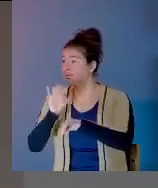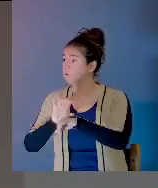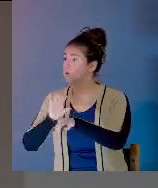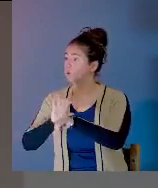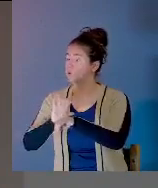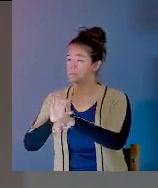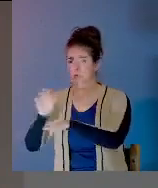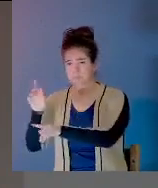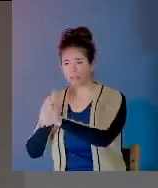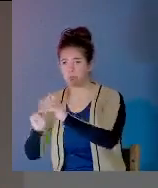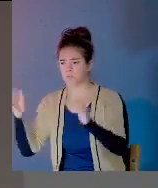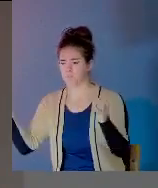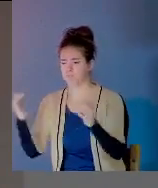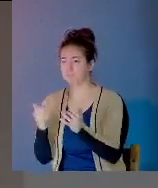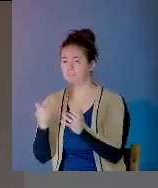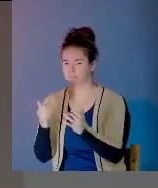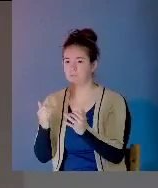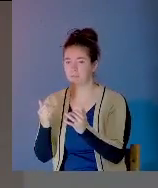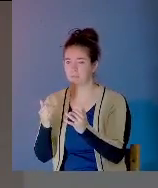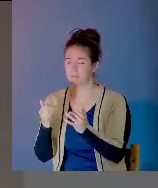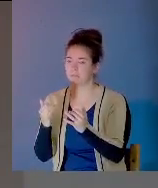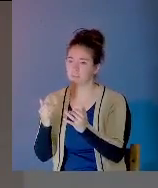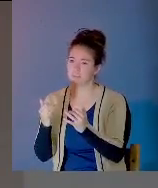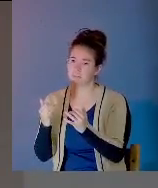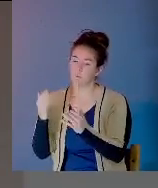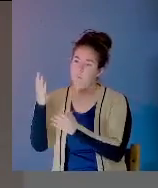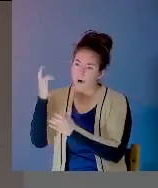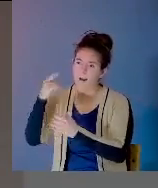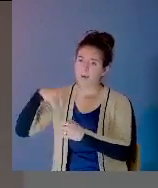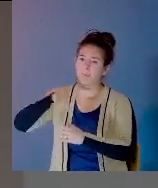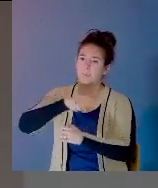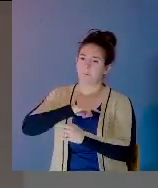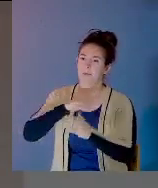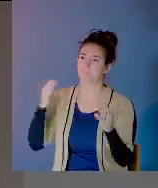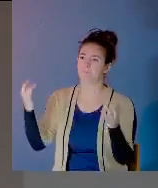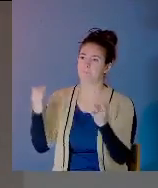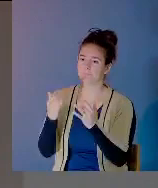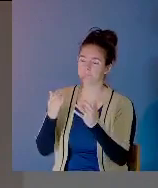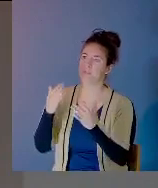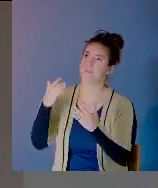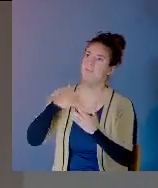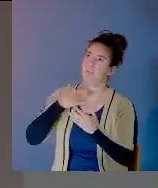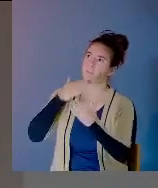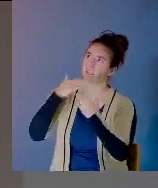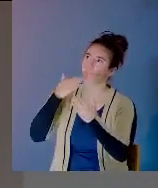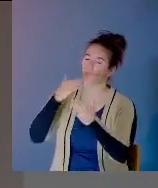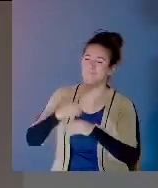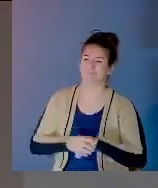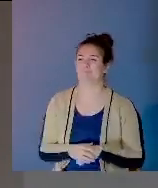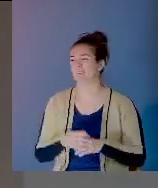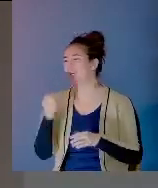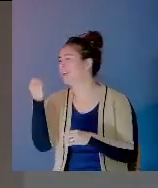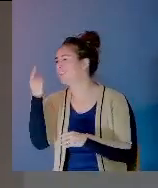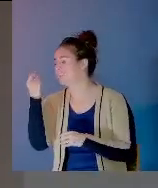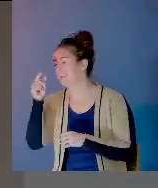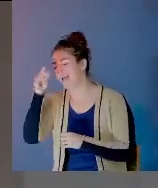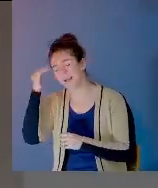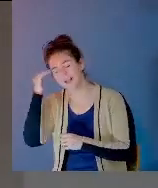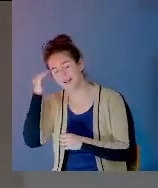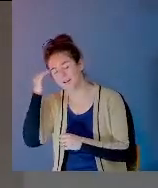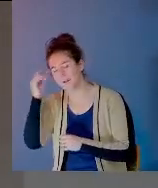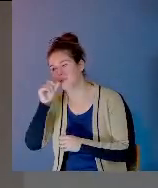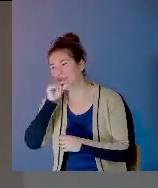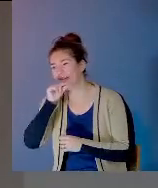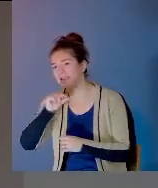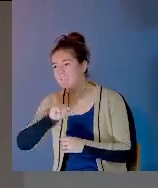To celebrate Thanksgiving for the sake of Thanksgiving, and I realize for a lot of people it's about food, it's about football, it's about all the